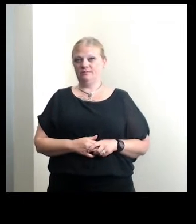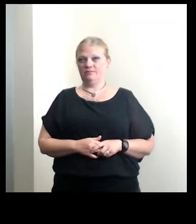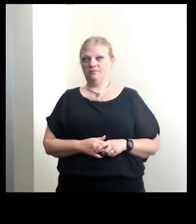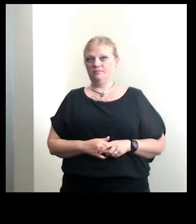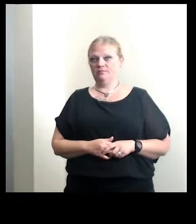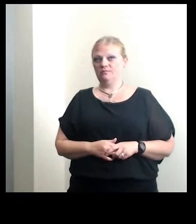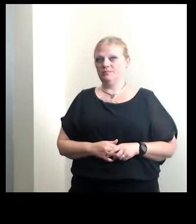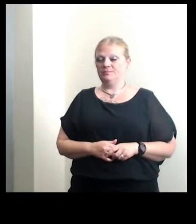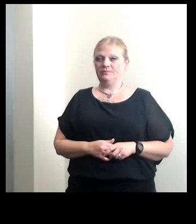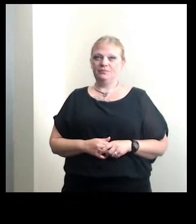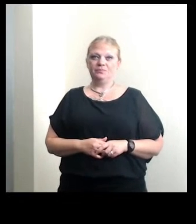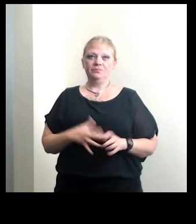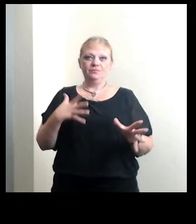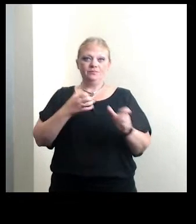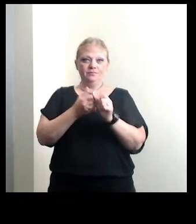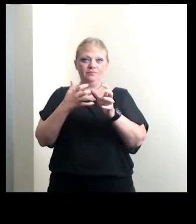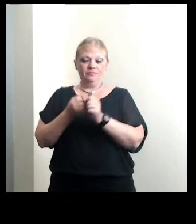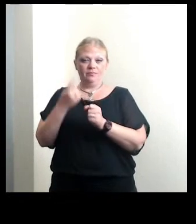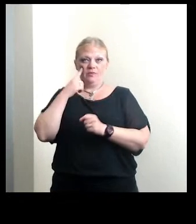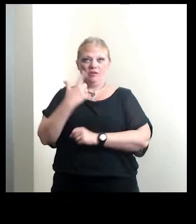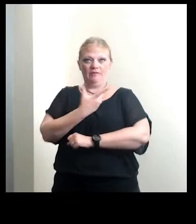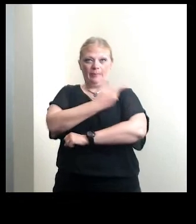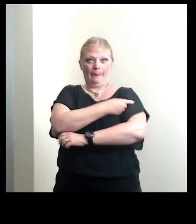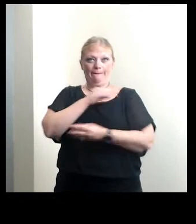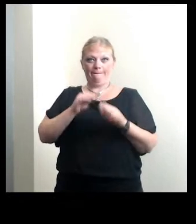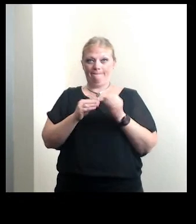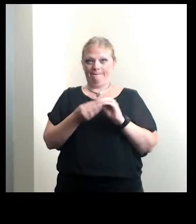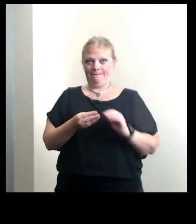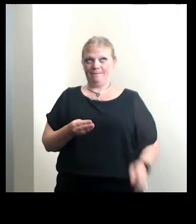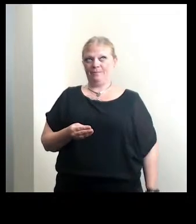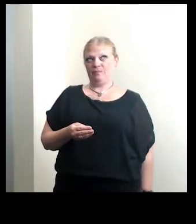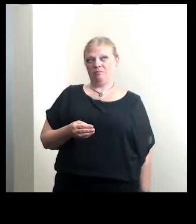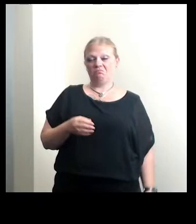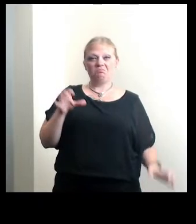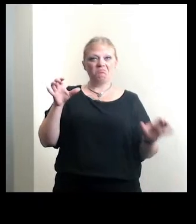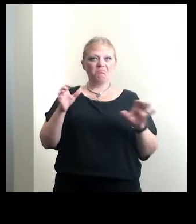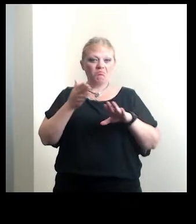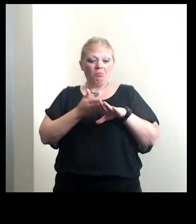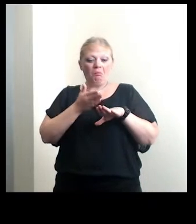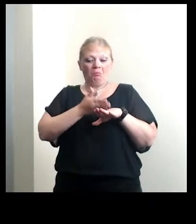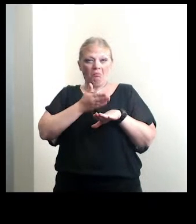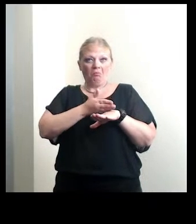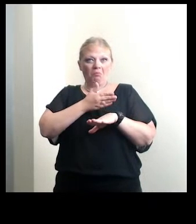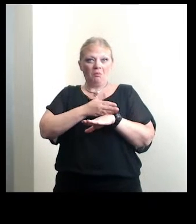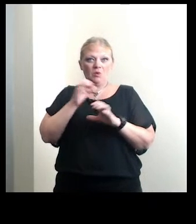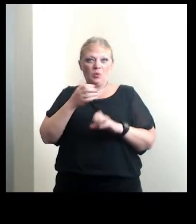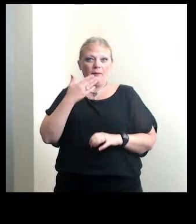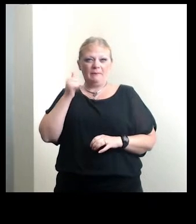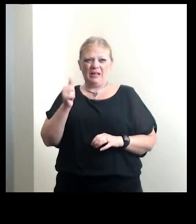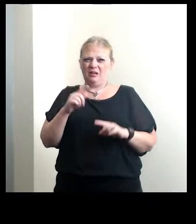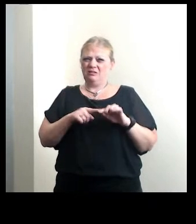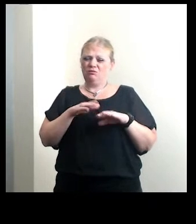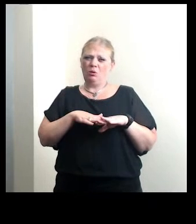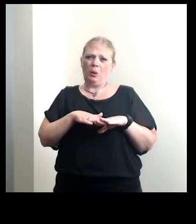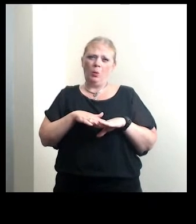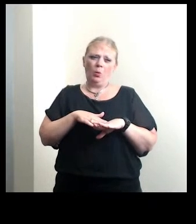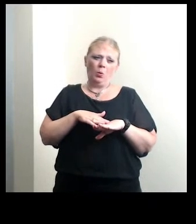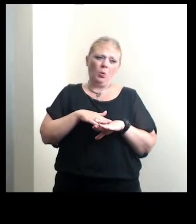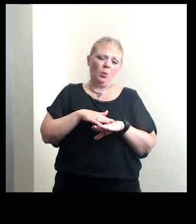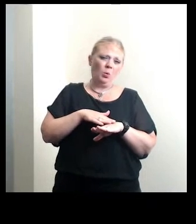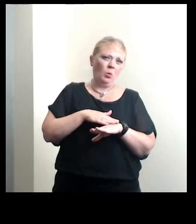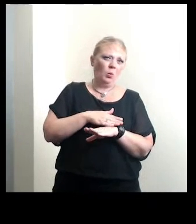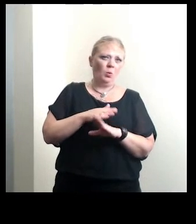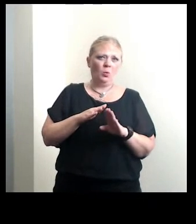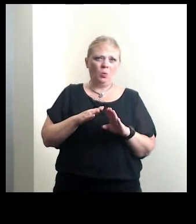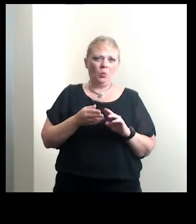some updates on our vaccination numbers. We're doing better. We're inching up very, very slowly each week. And so